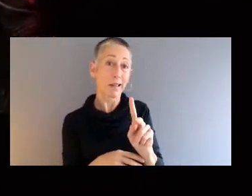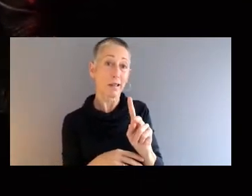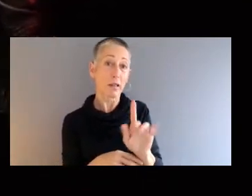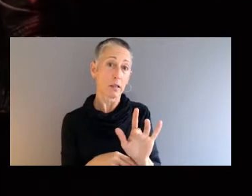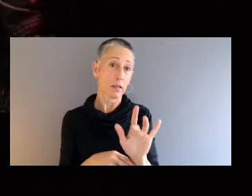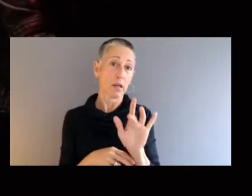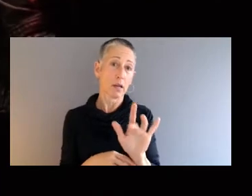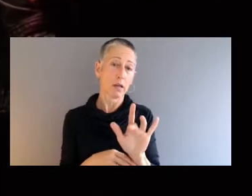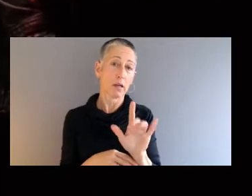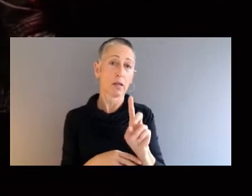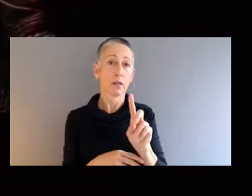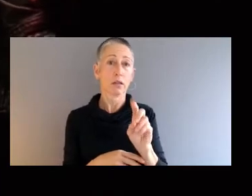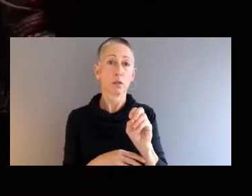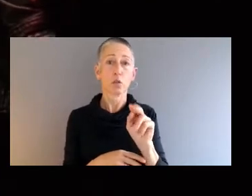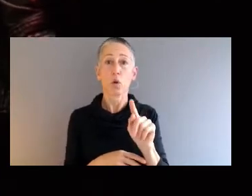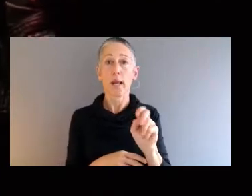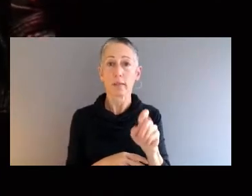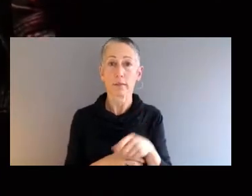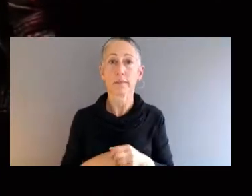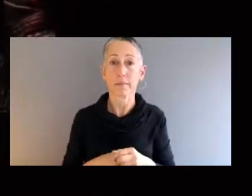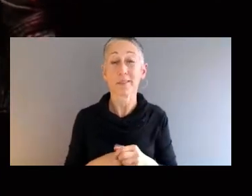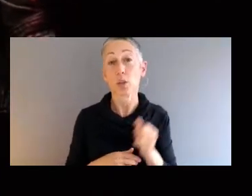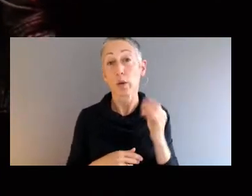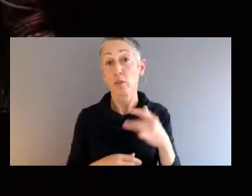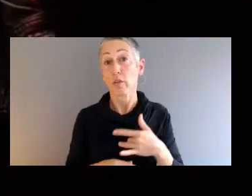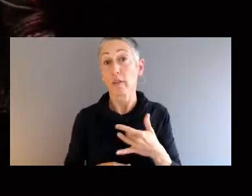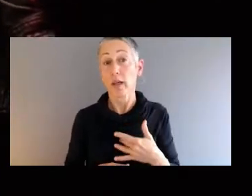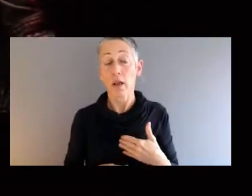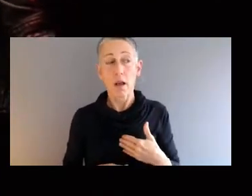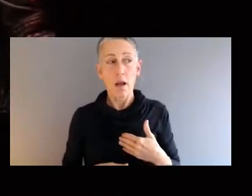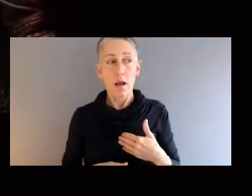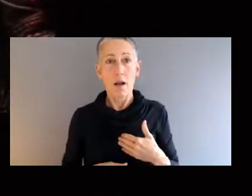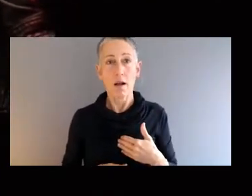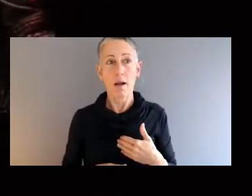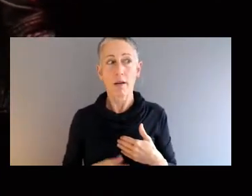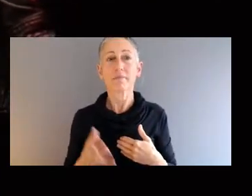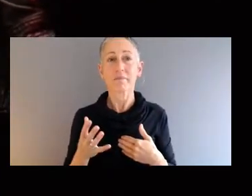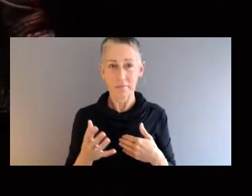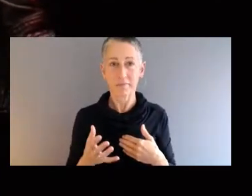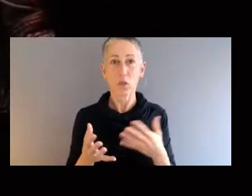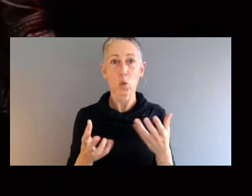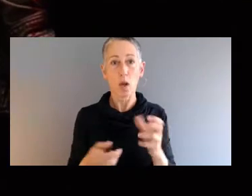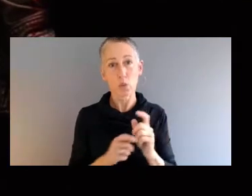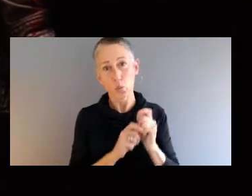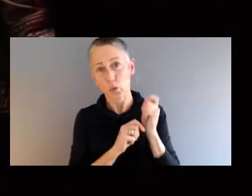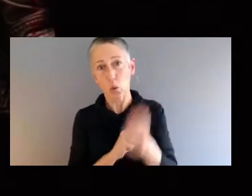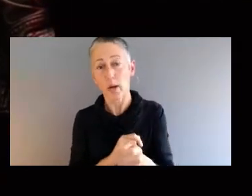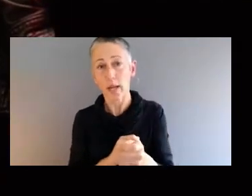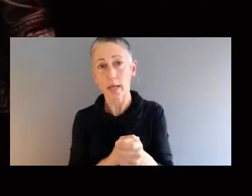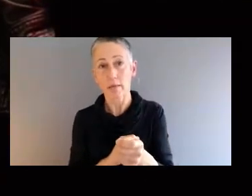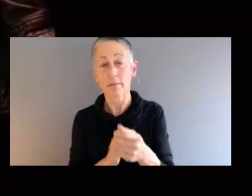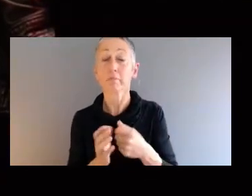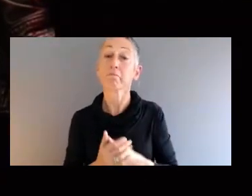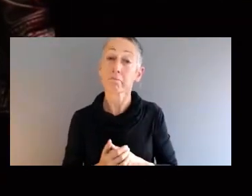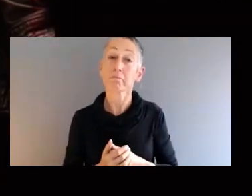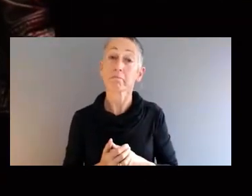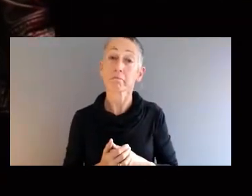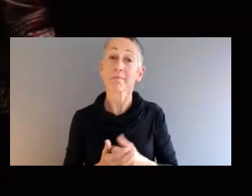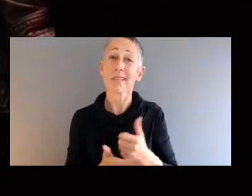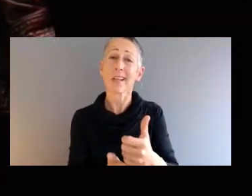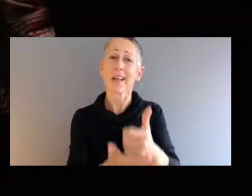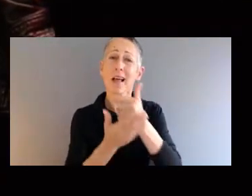of your screen. So if you feel so moved by your experience here and the incredible talents and stories of Maestra this evening, help us reach